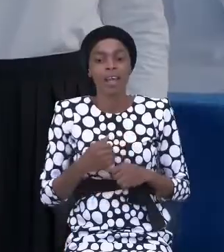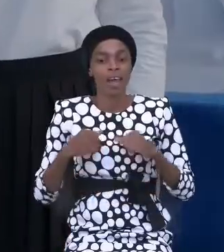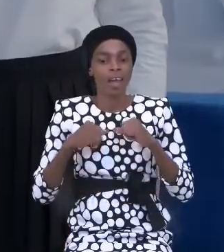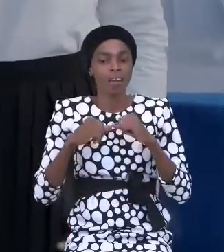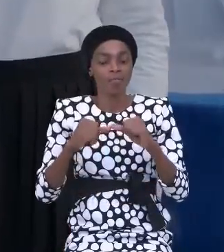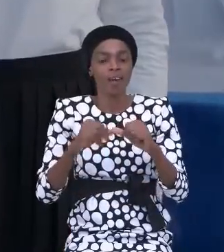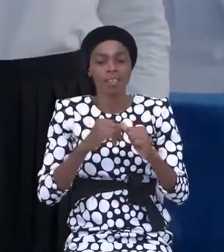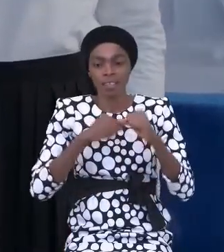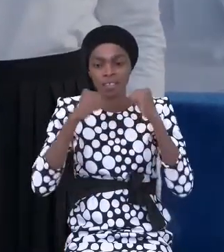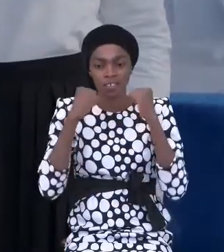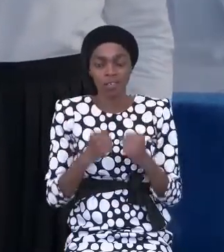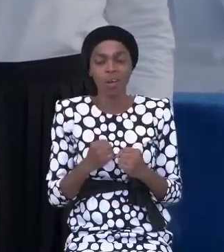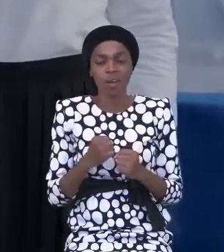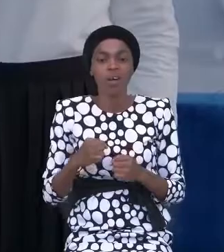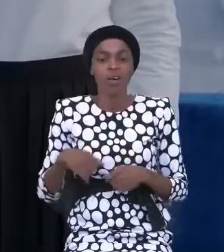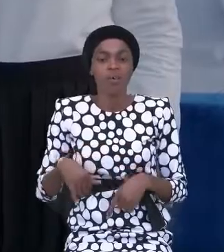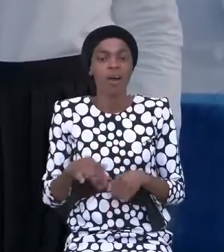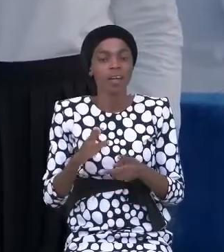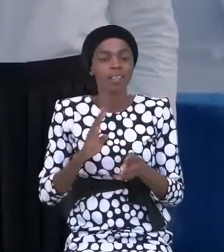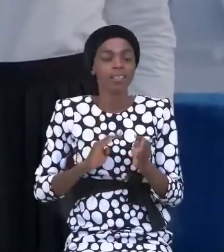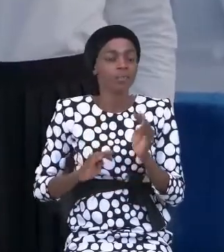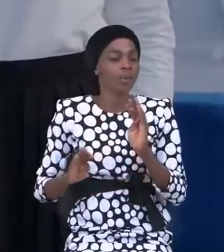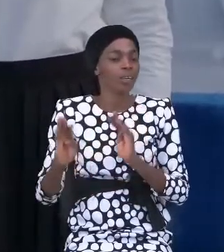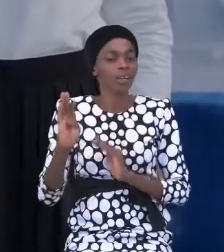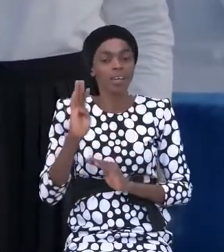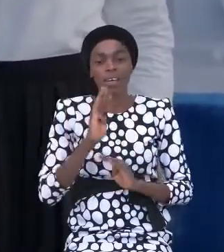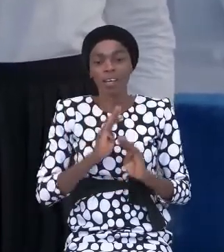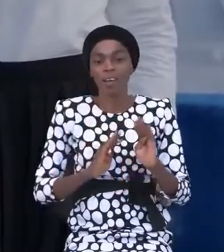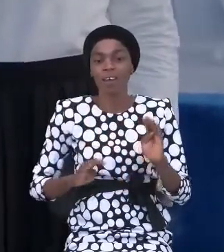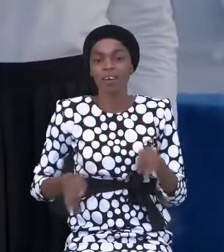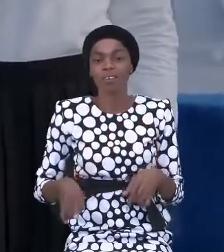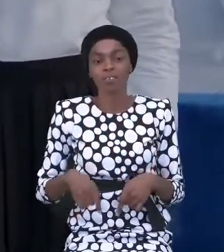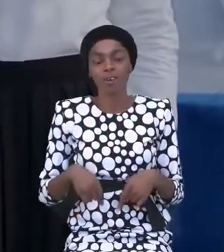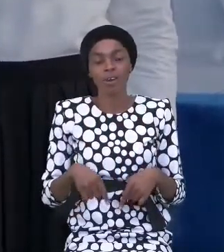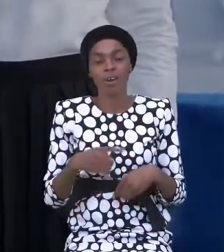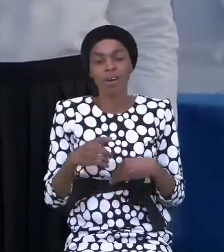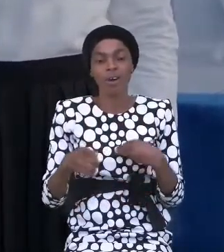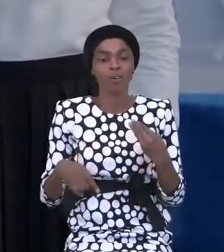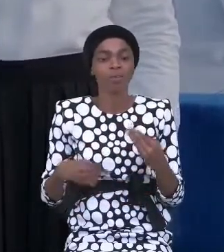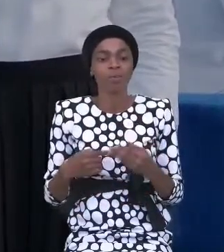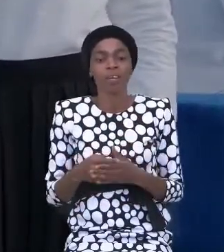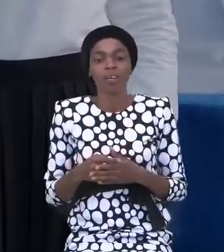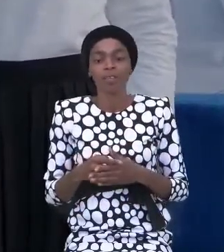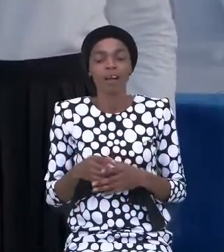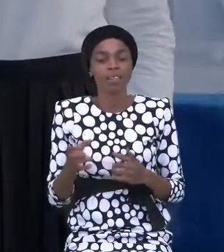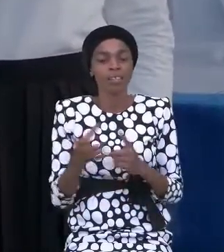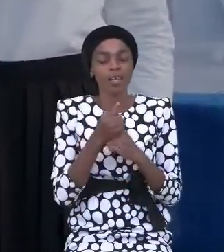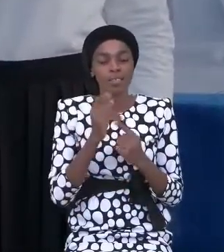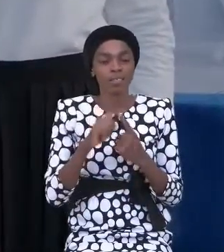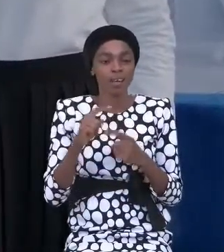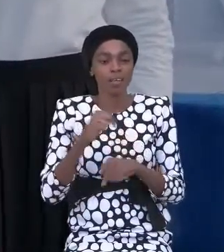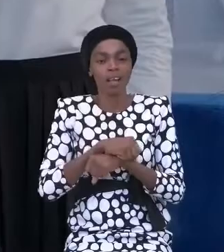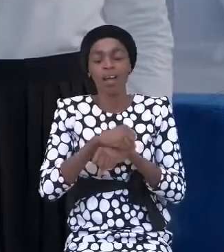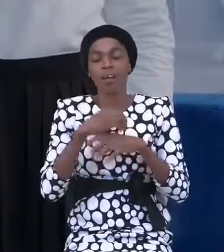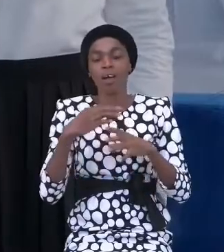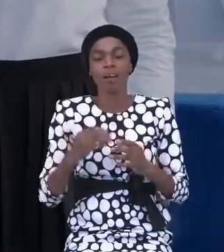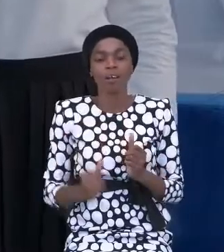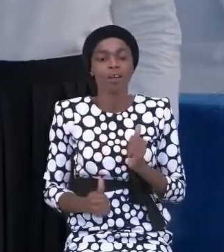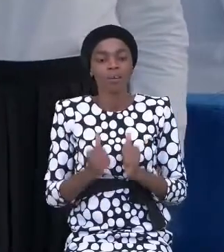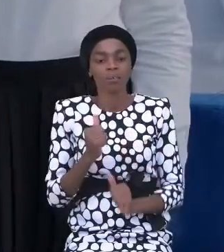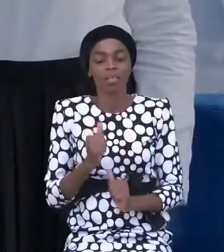soul steadfast and sure while the billows roll. Fast into the